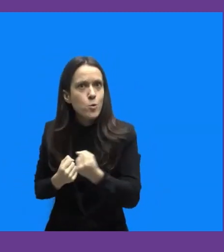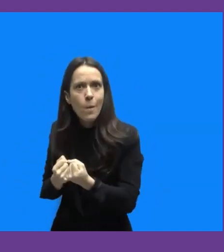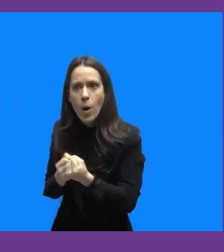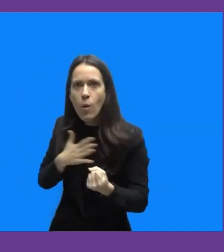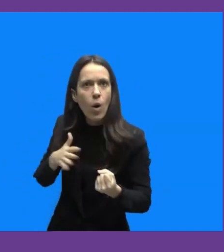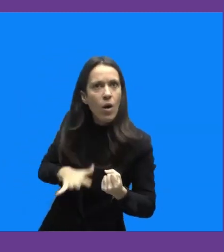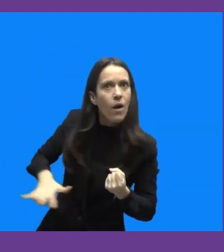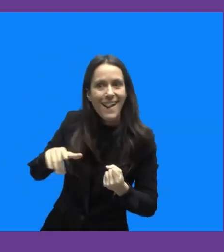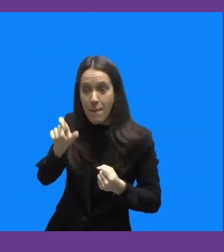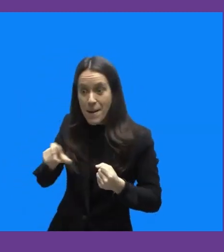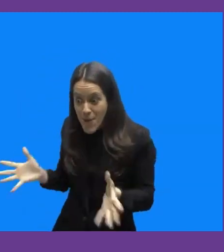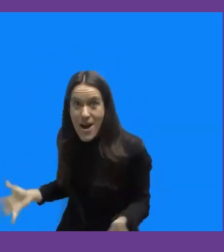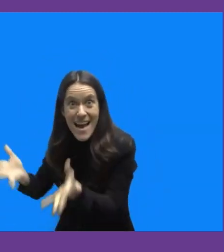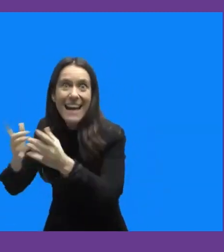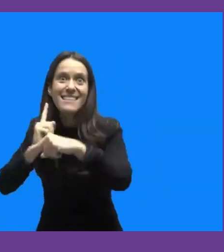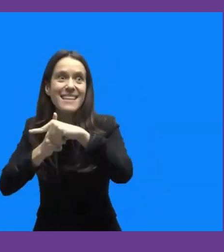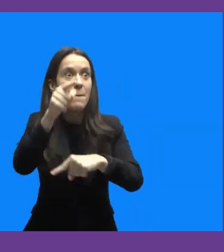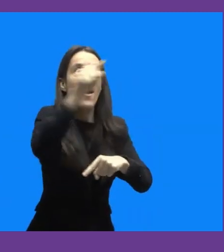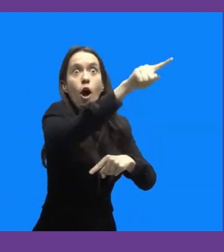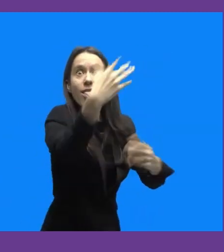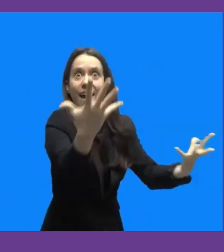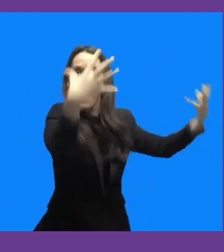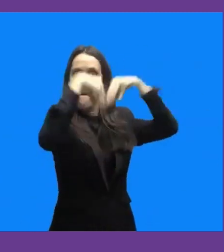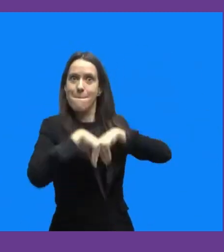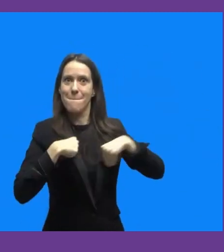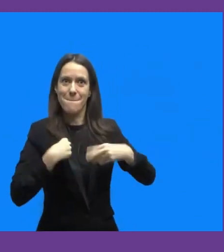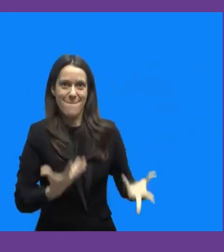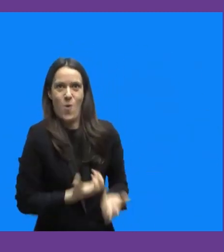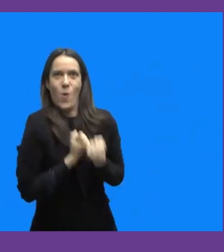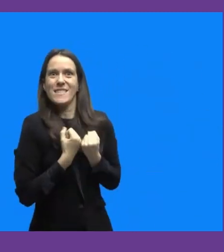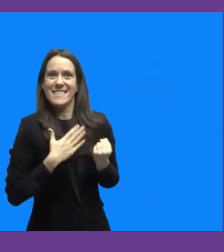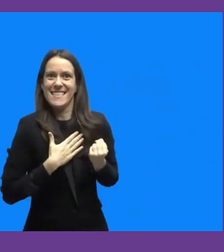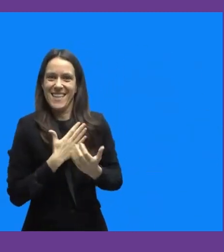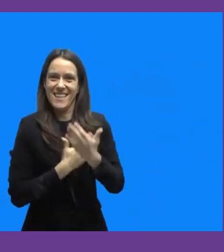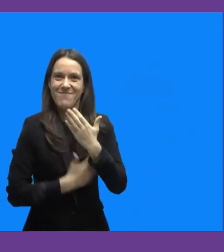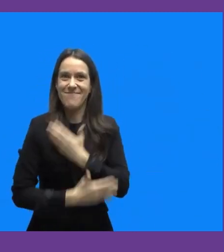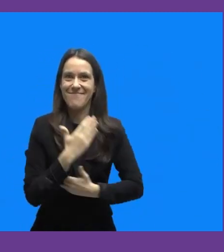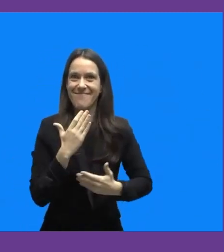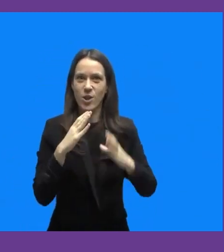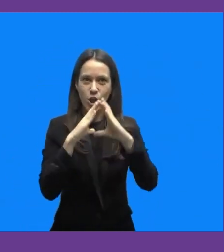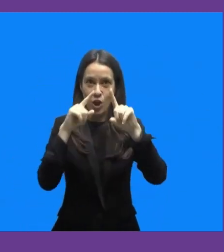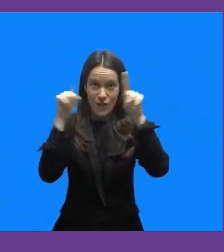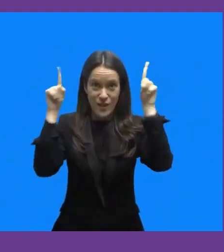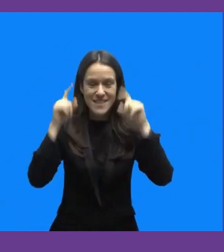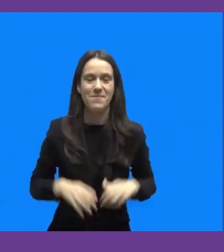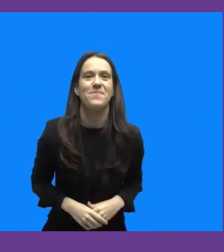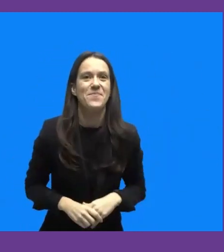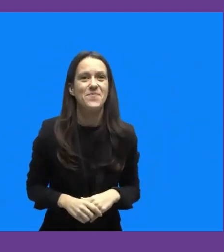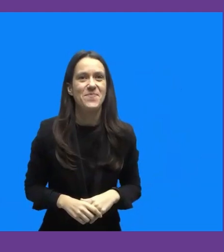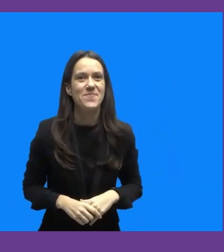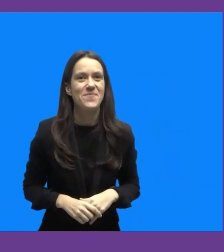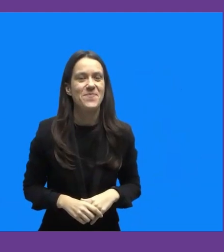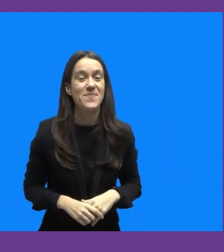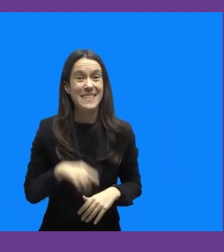coming with us, to have that one-stop shop. You also mentioned, Sylvia, that the reflection piece, and that's really what it allowed me to